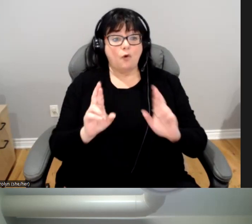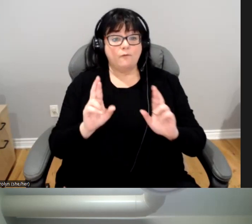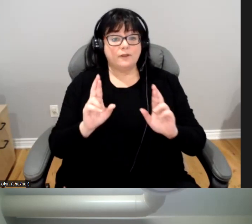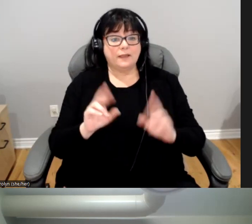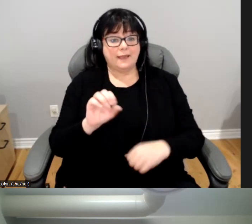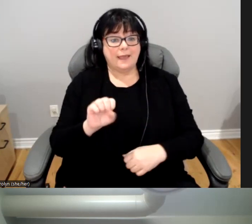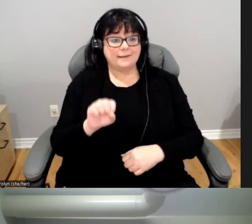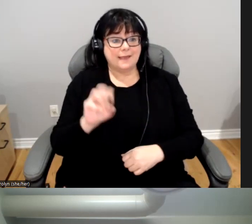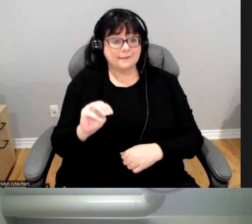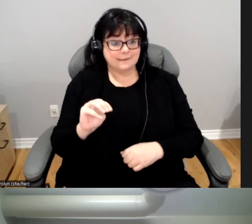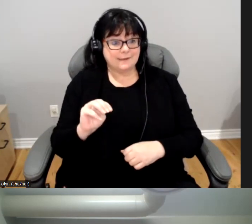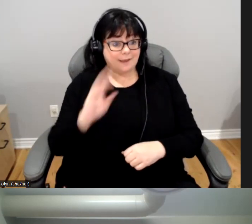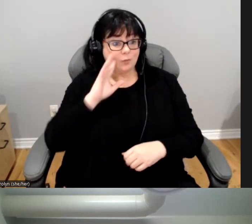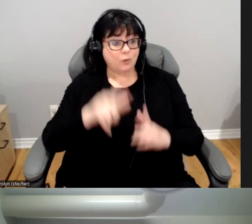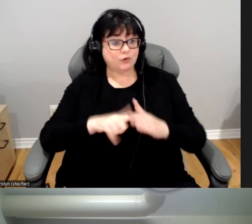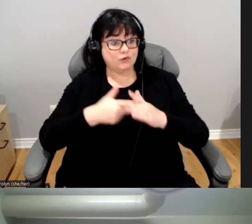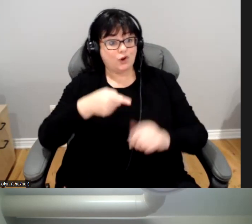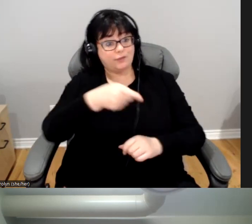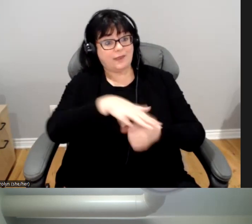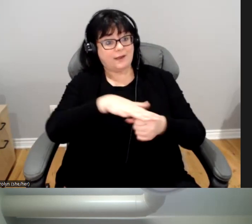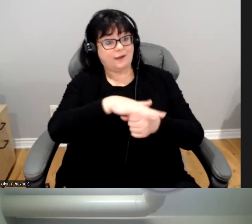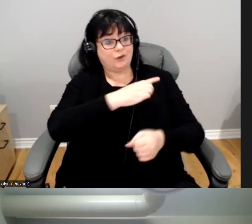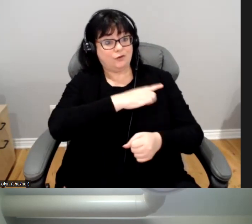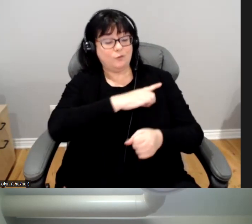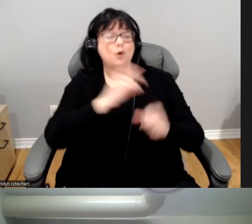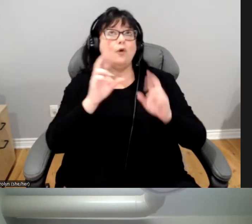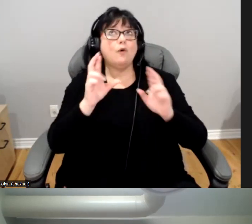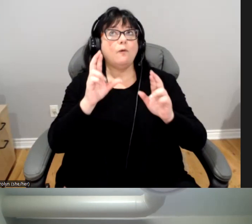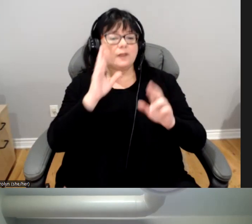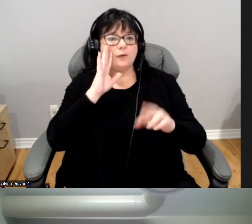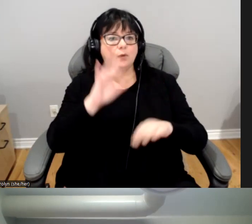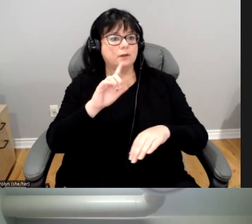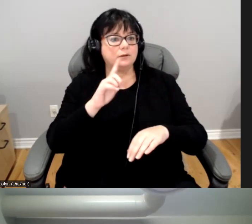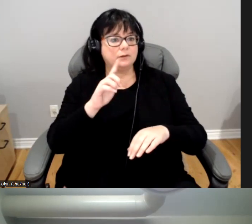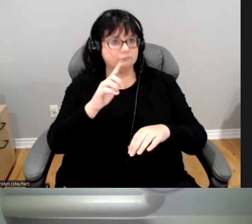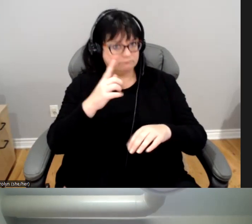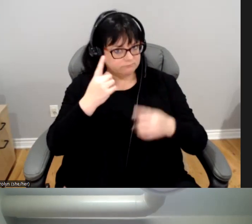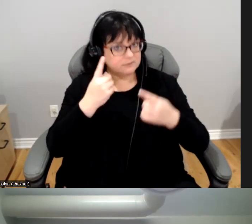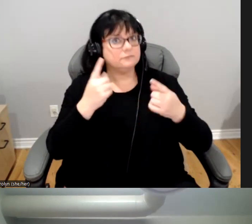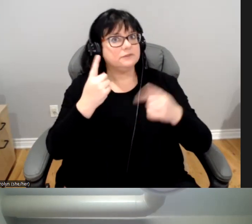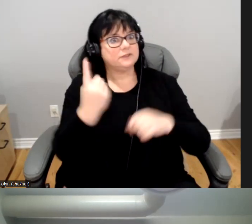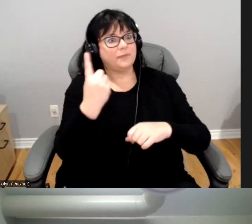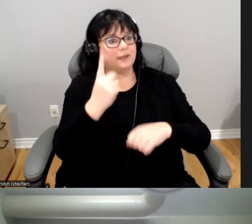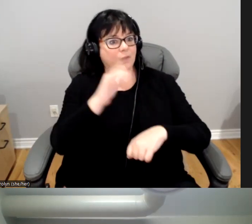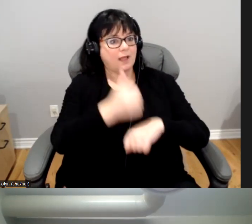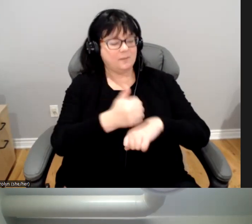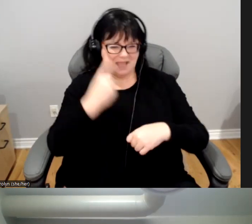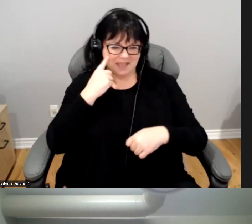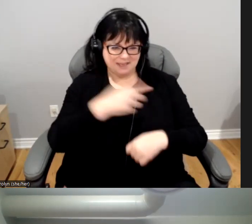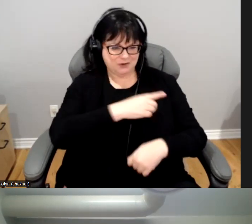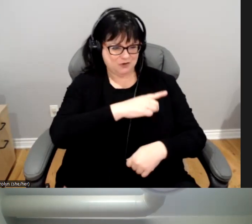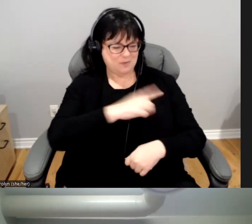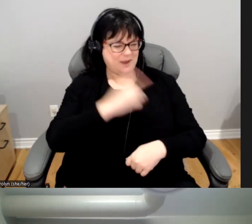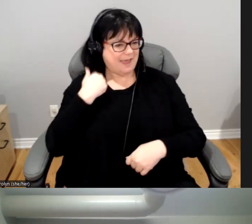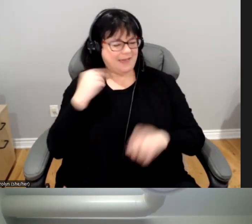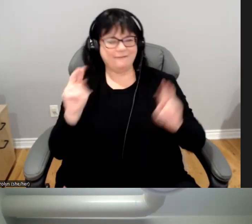be able to do something for this coming up, because I think Durham Region's got a really interesting SSM happening, right?